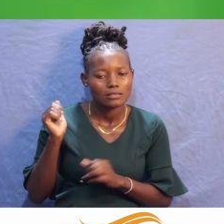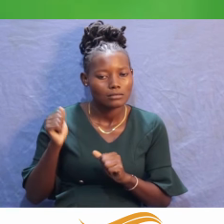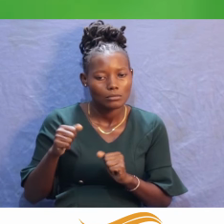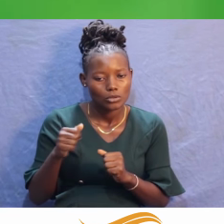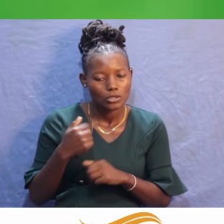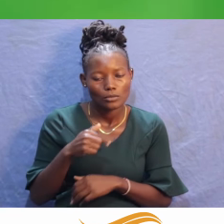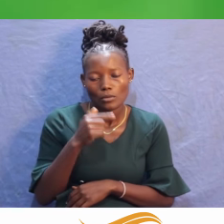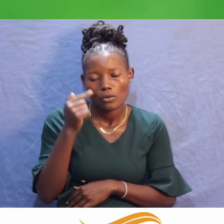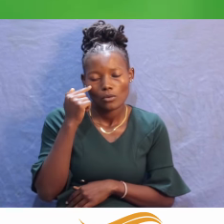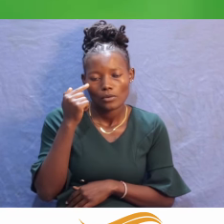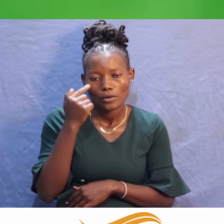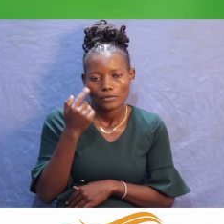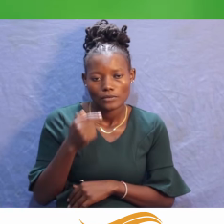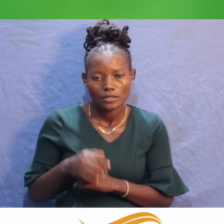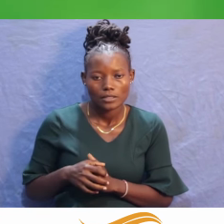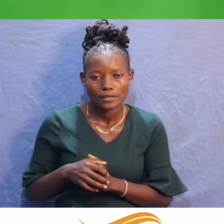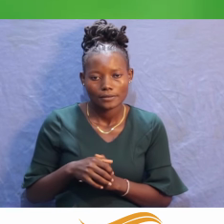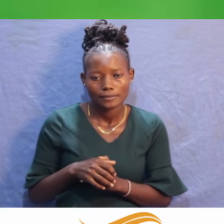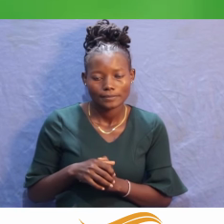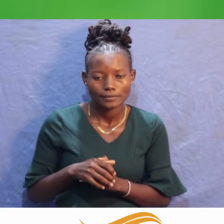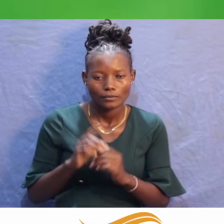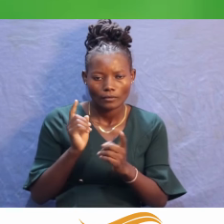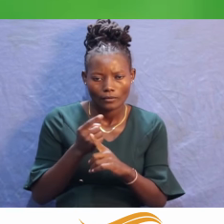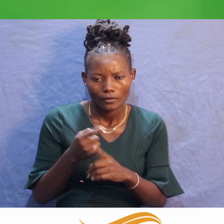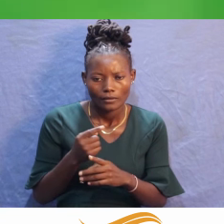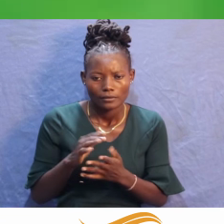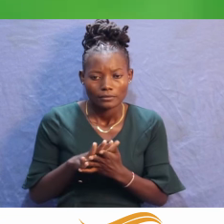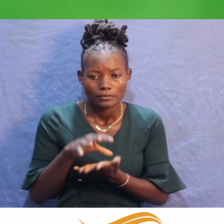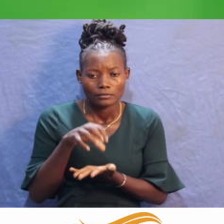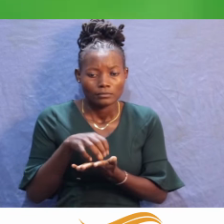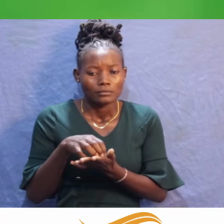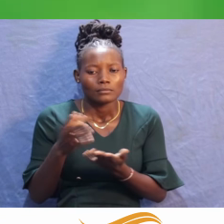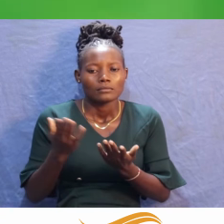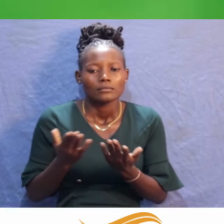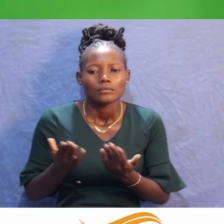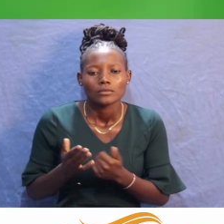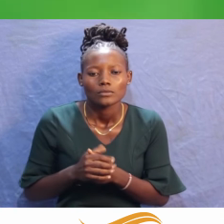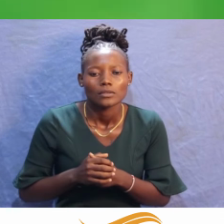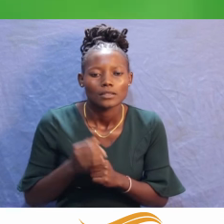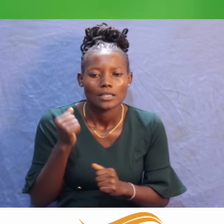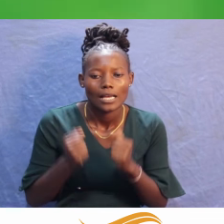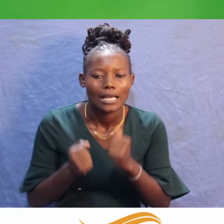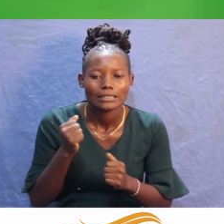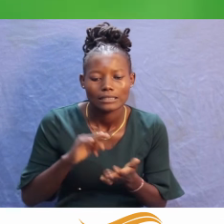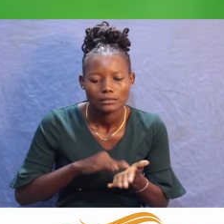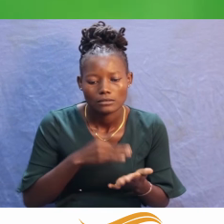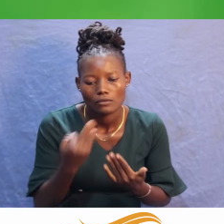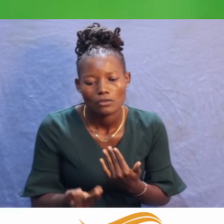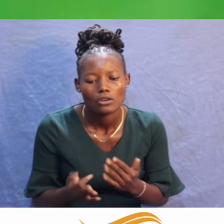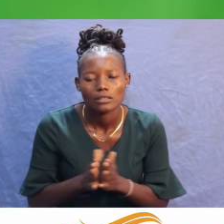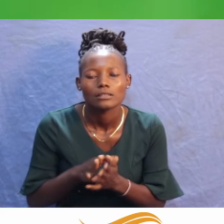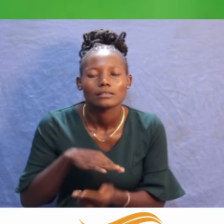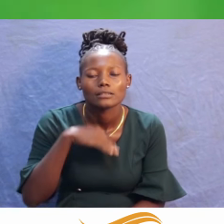We've seen occasions where very fit athletes collapse and dies in the